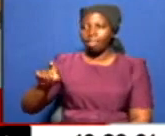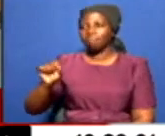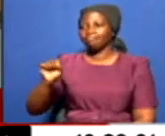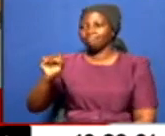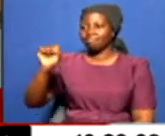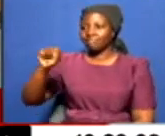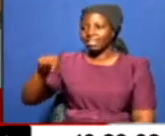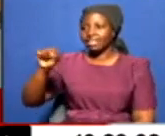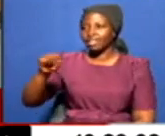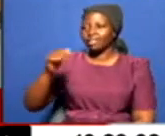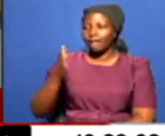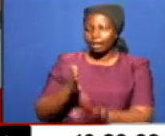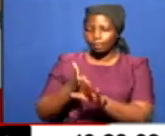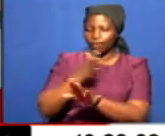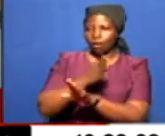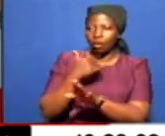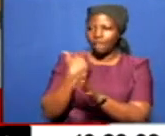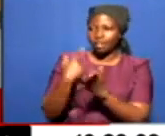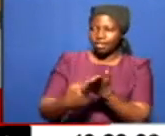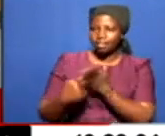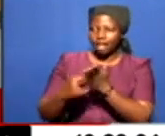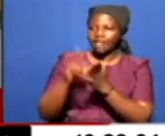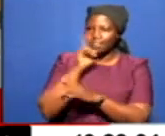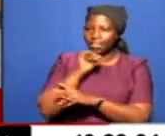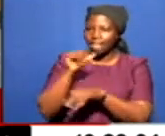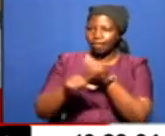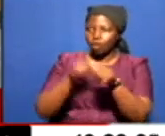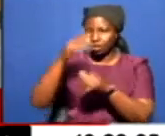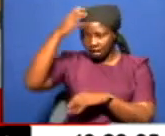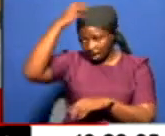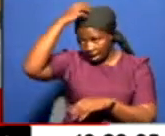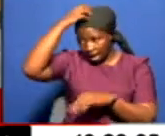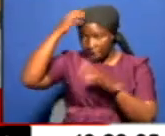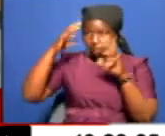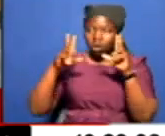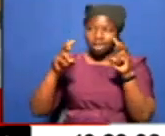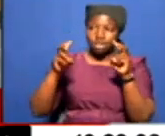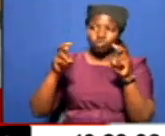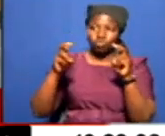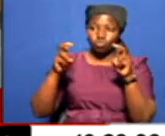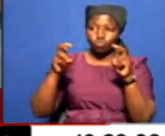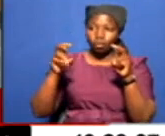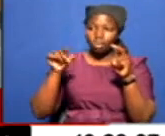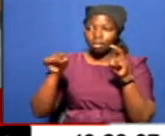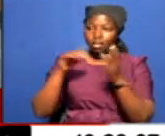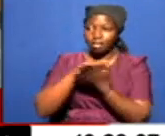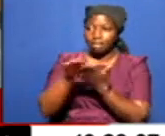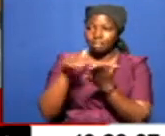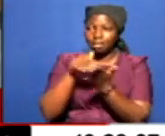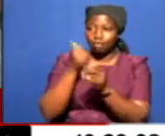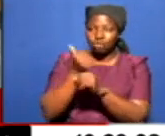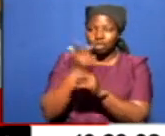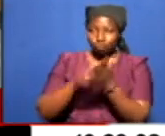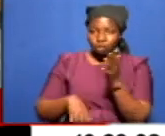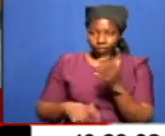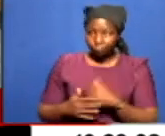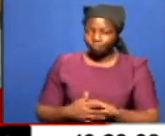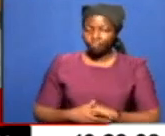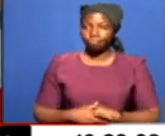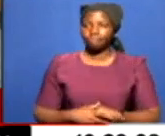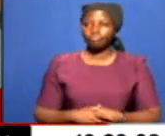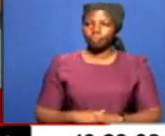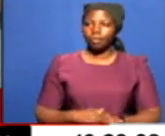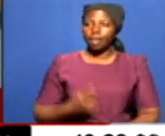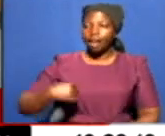We had discussed about the Lamu issue, mm-hmm. and what the center is doing through mm-hmm. the sensitization. Mm-hmm. We are trying